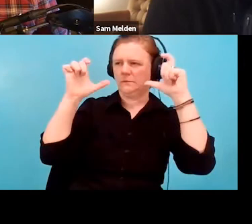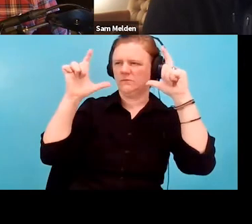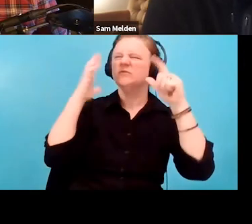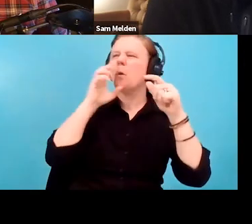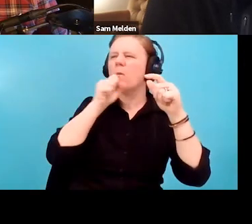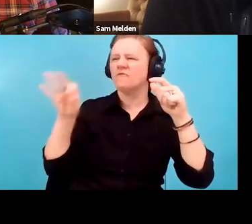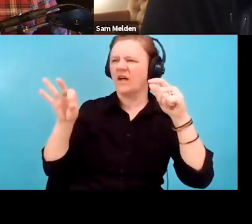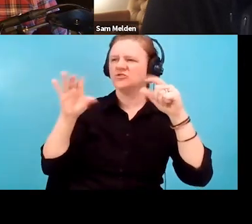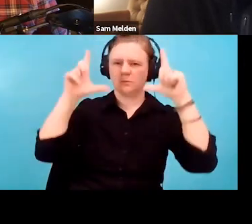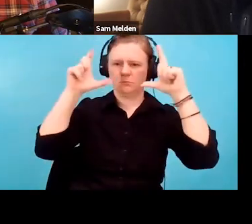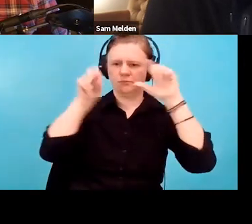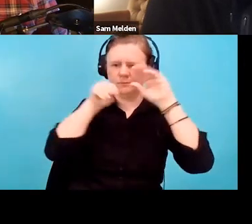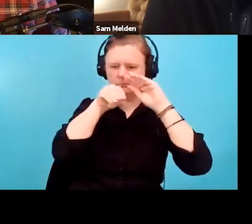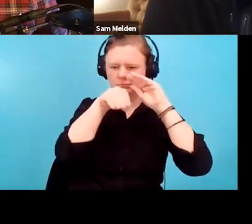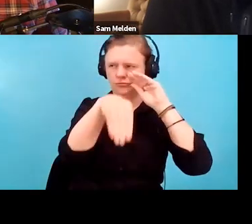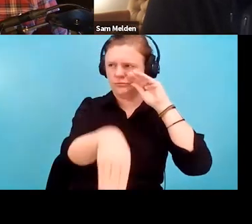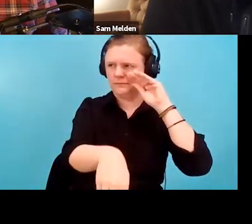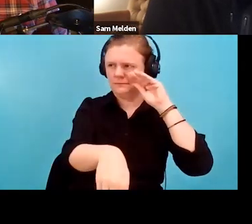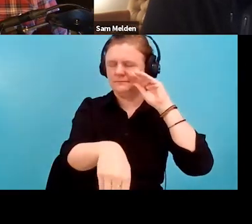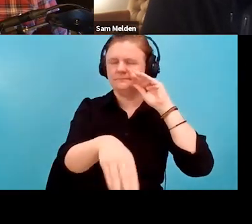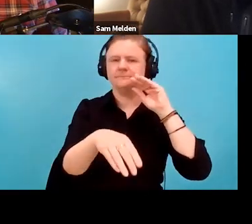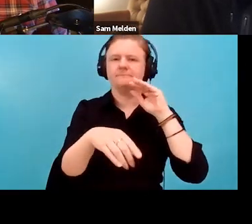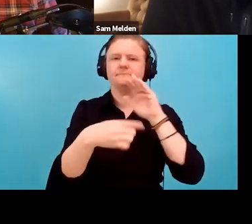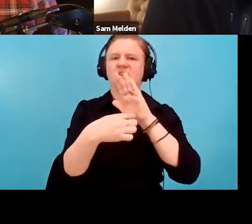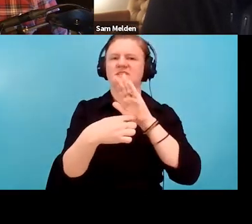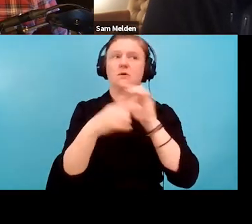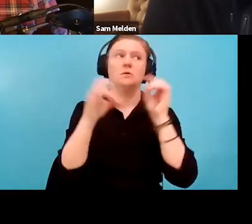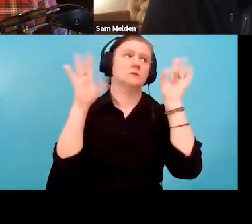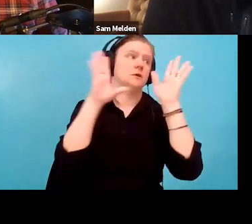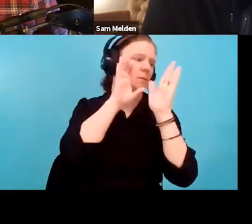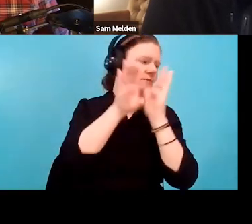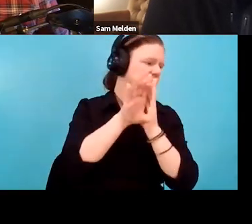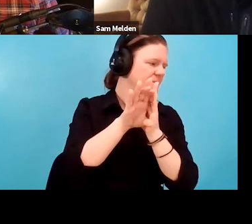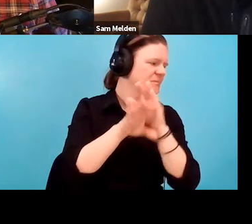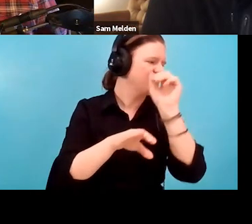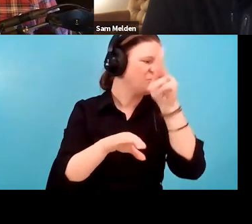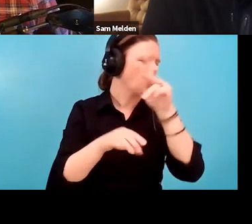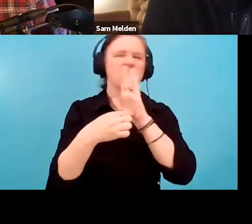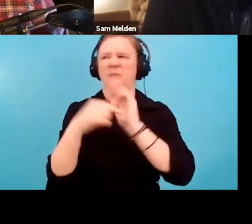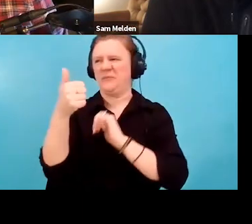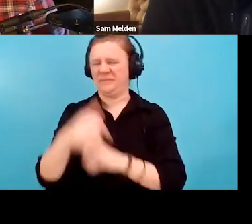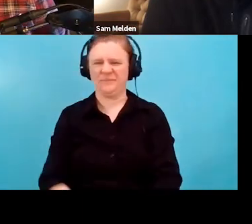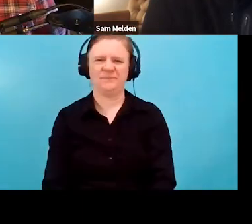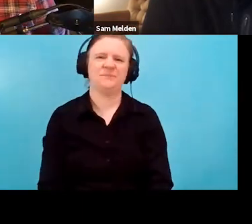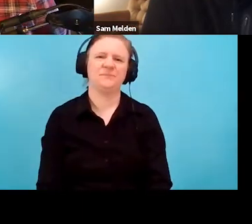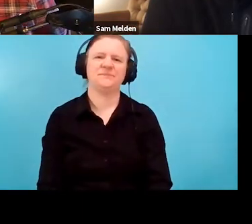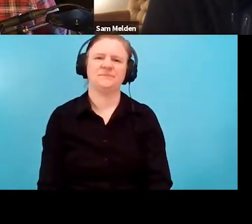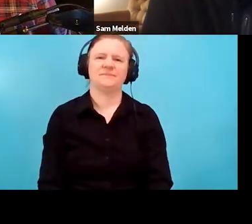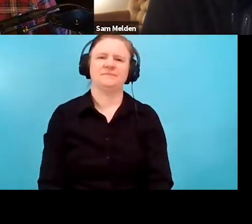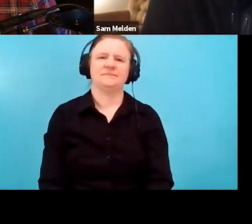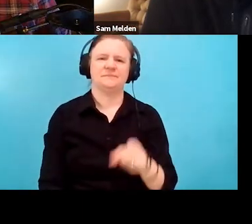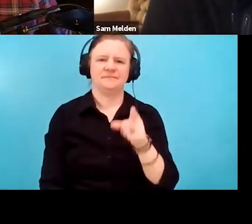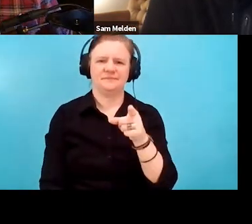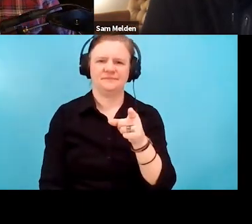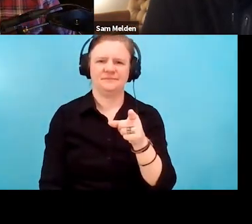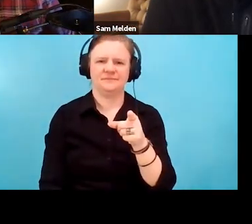let's pick an example here. Boy, these are terrible. Okay, great example. So I will attempt to show